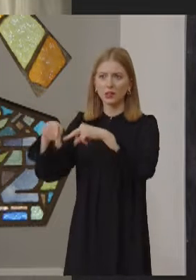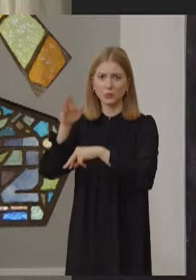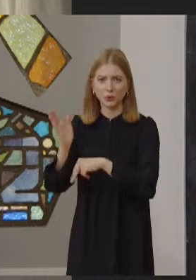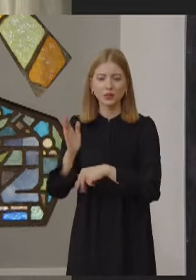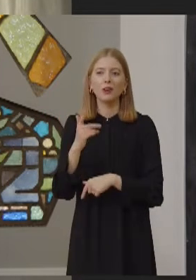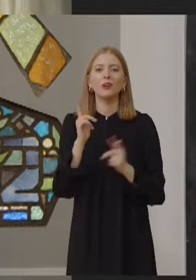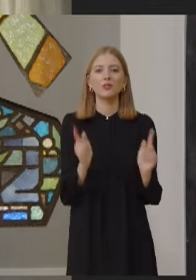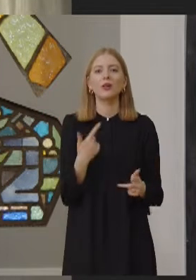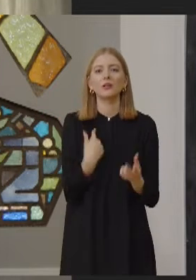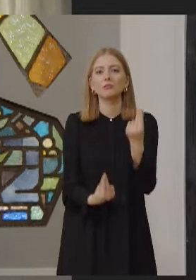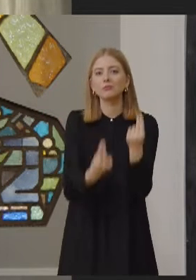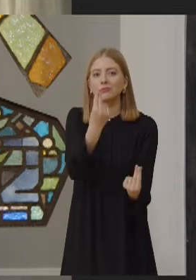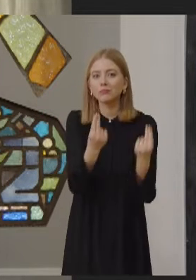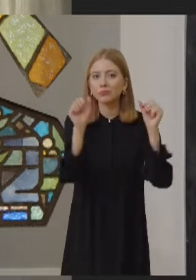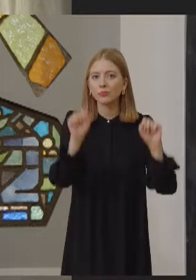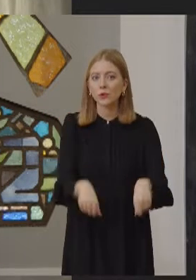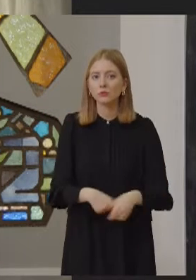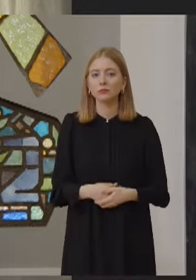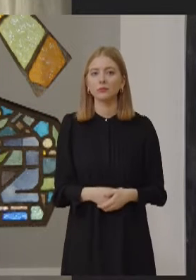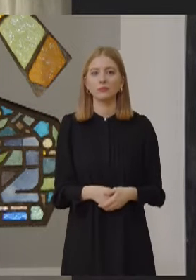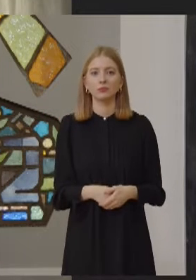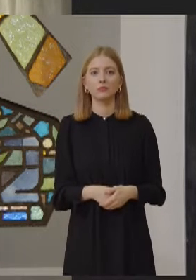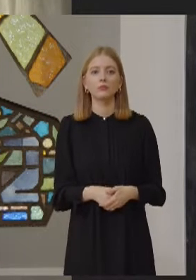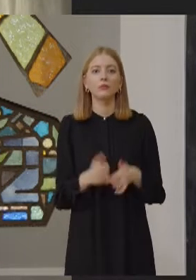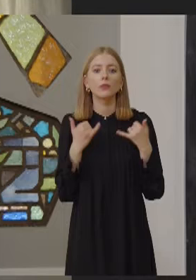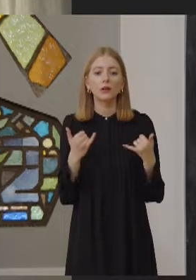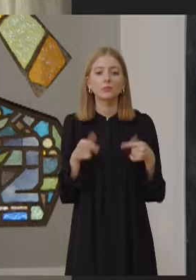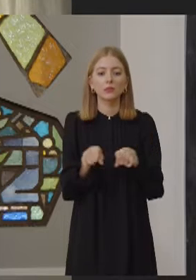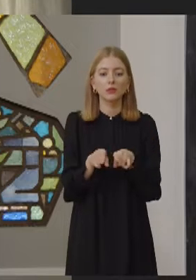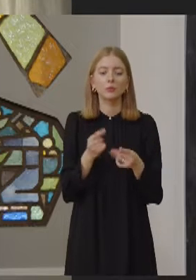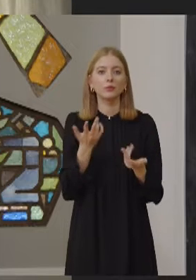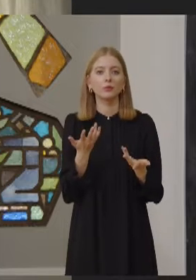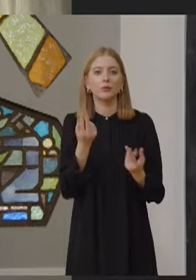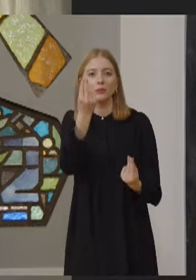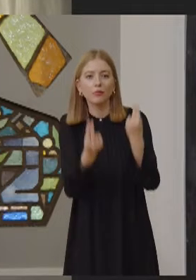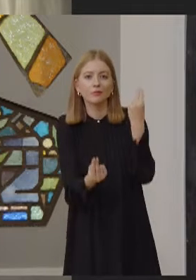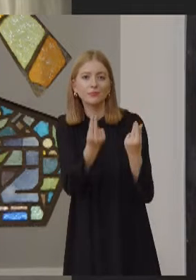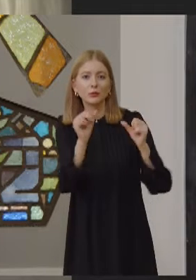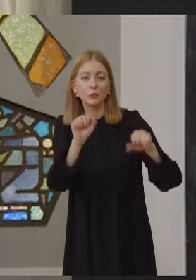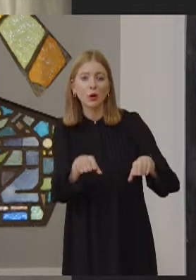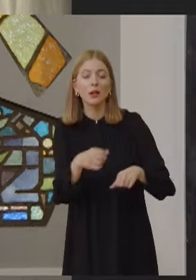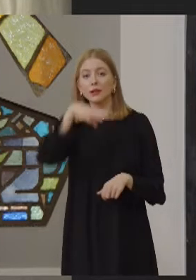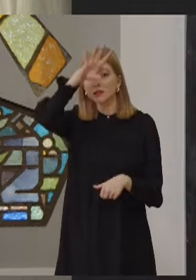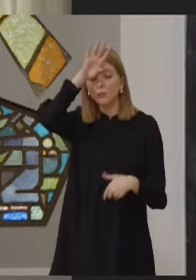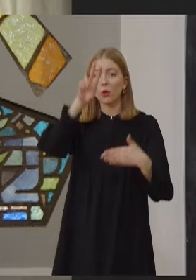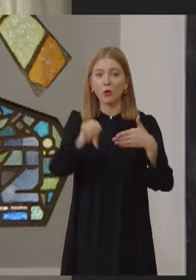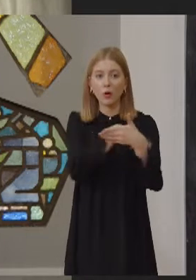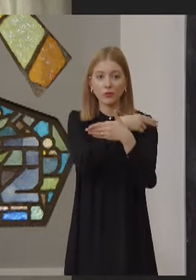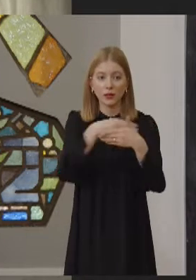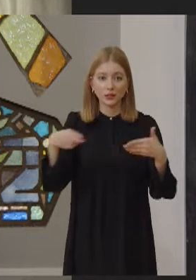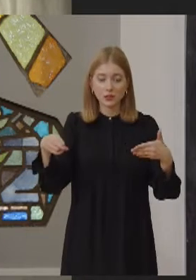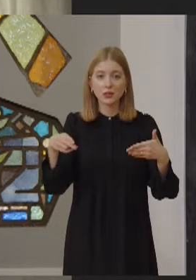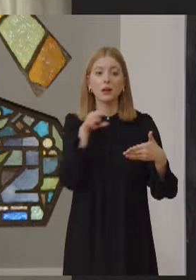will pave the way to the laws for the same-sex marriages.